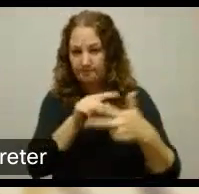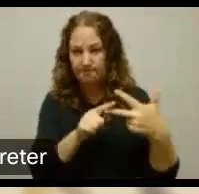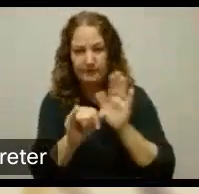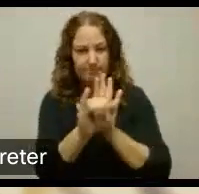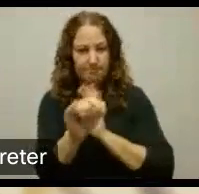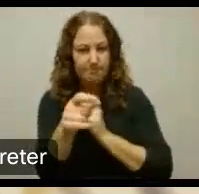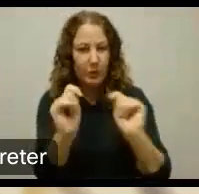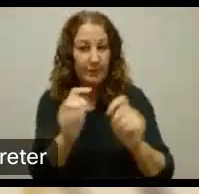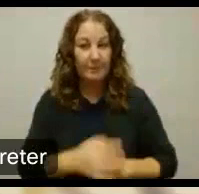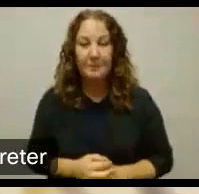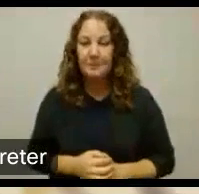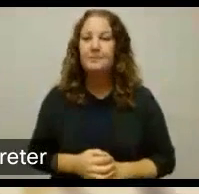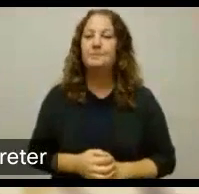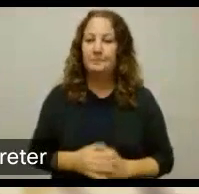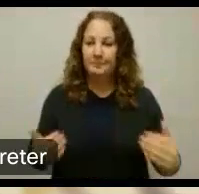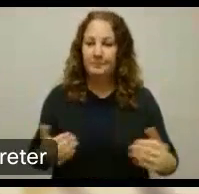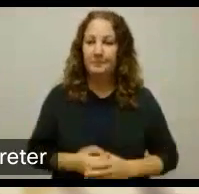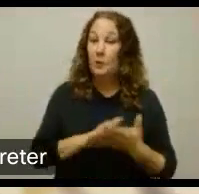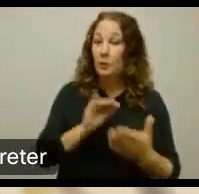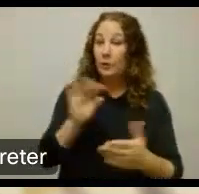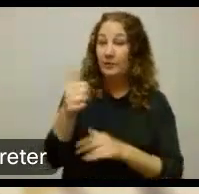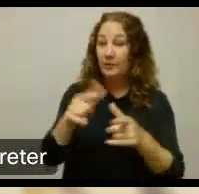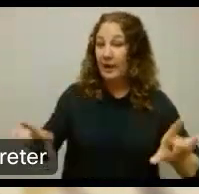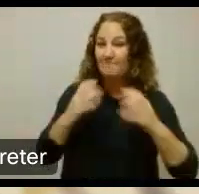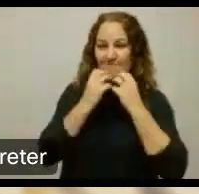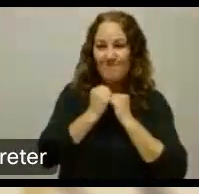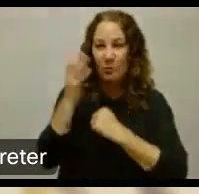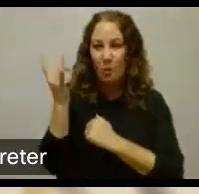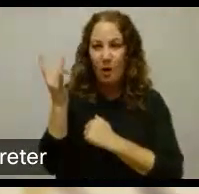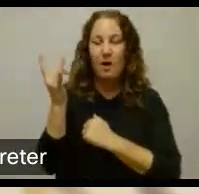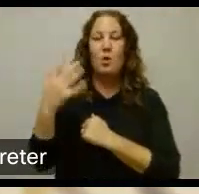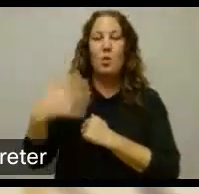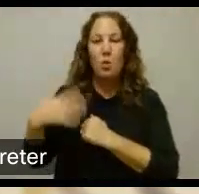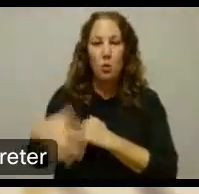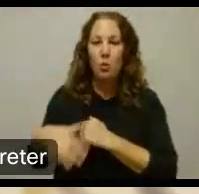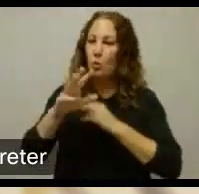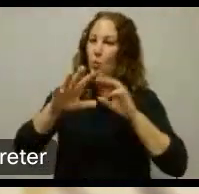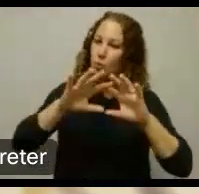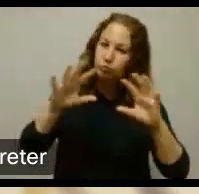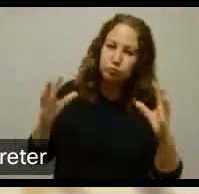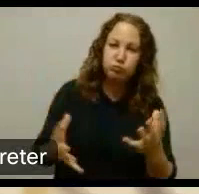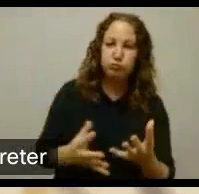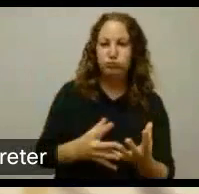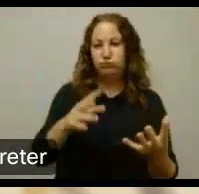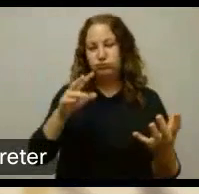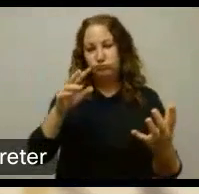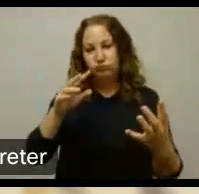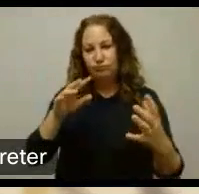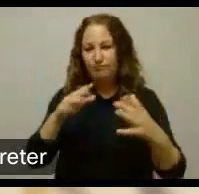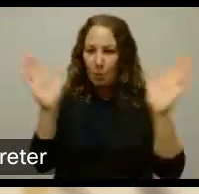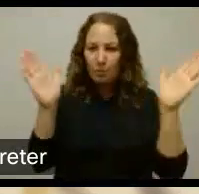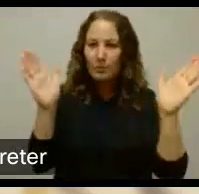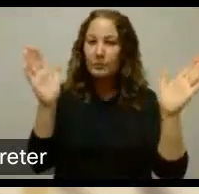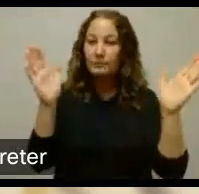So here we go. Learning another language is valuable because it opens up your world. For one, when